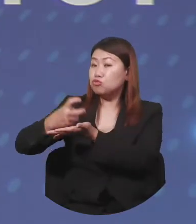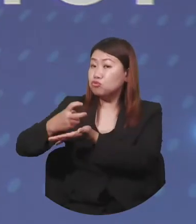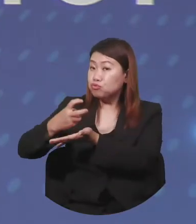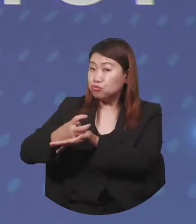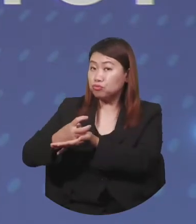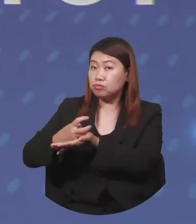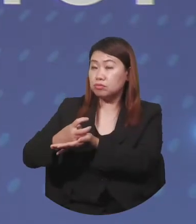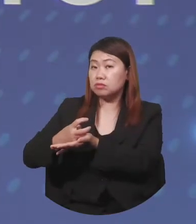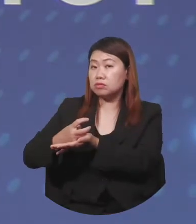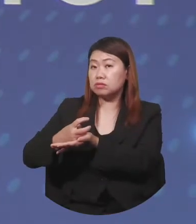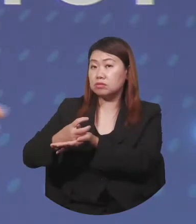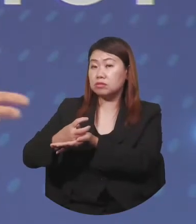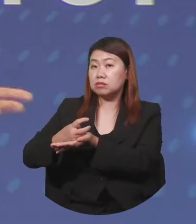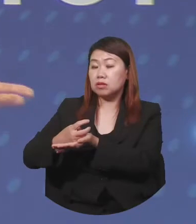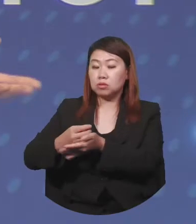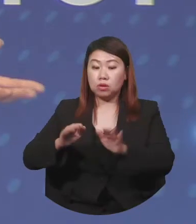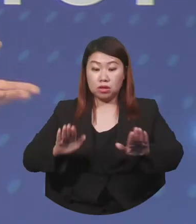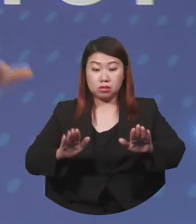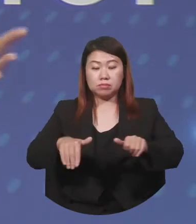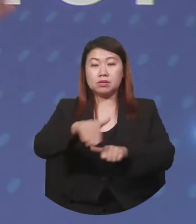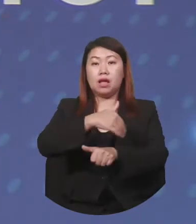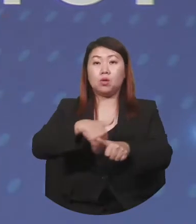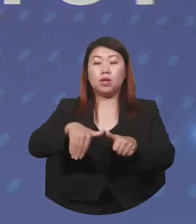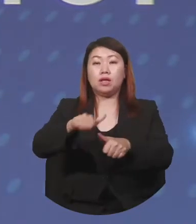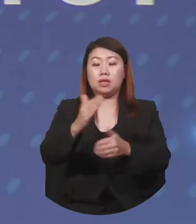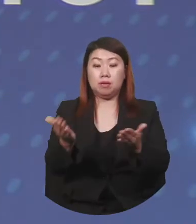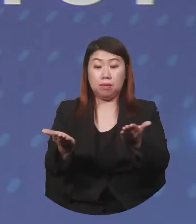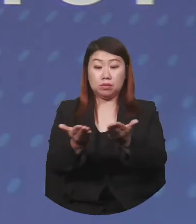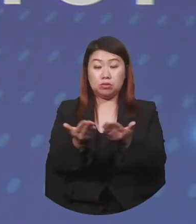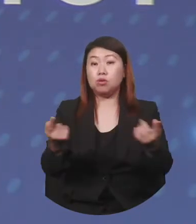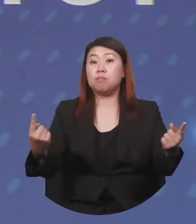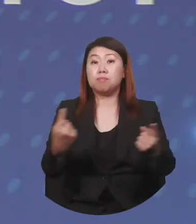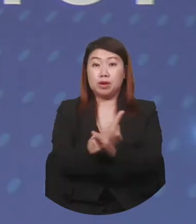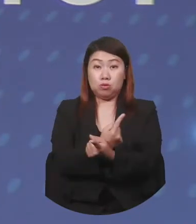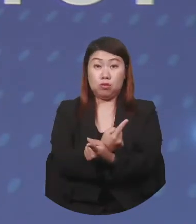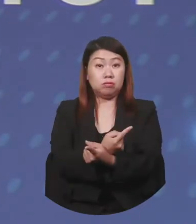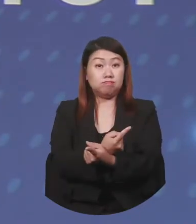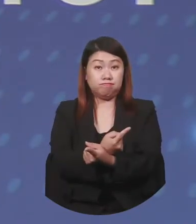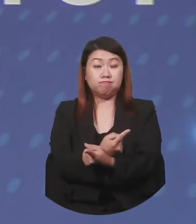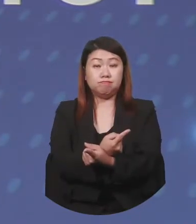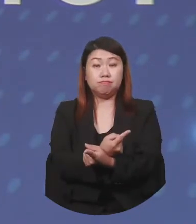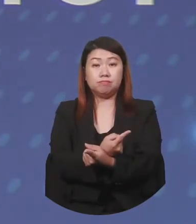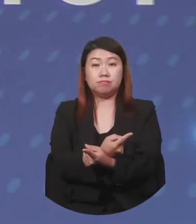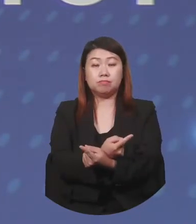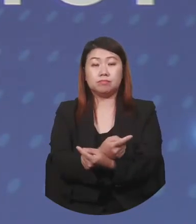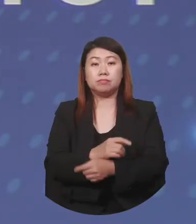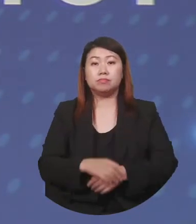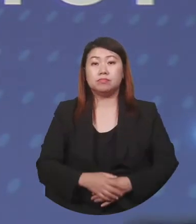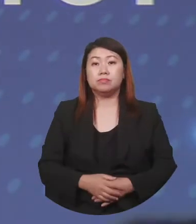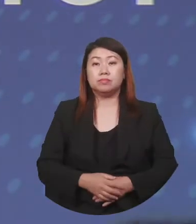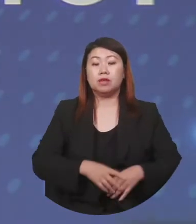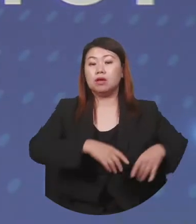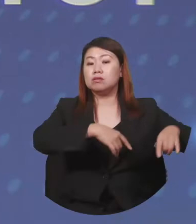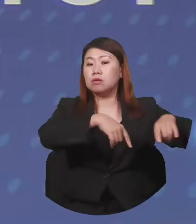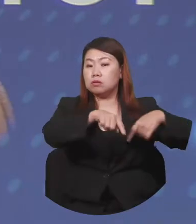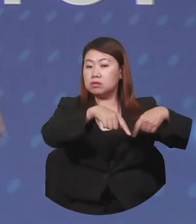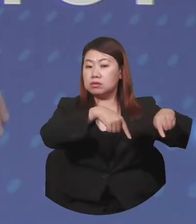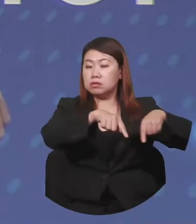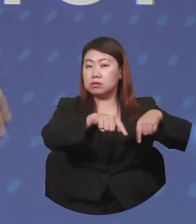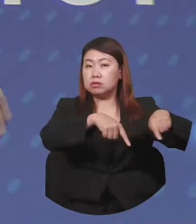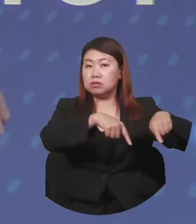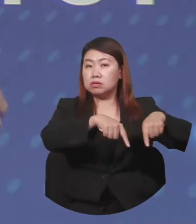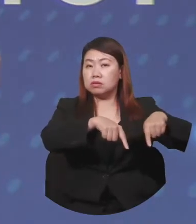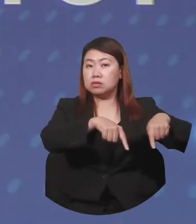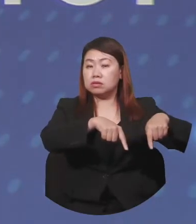discussion. Political appetite is low, or is the political appetite maybe domestically